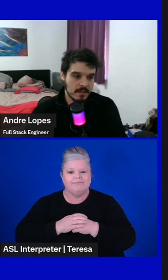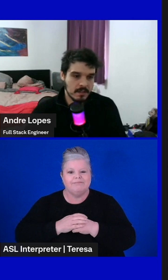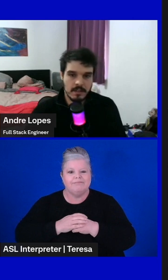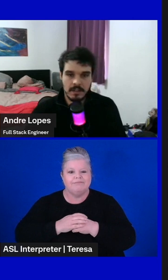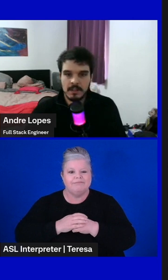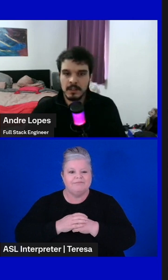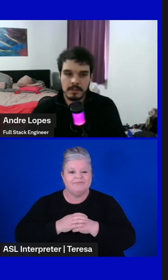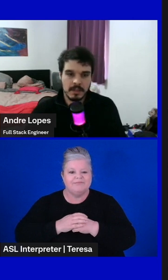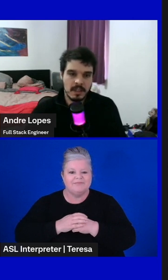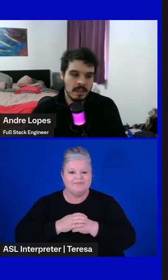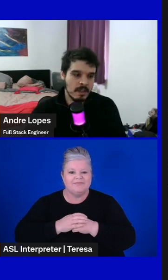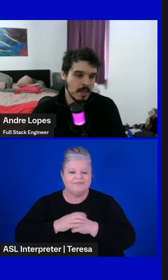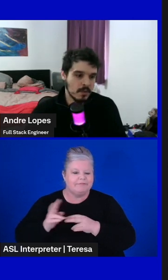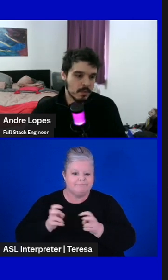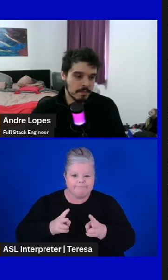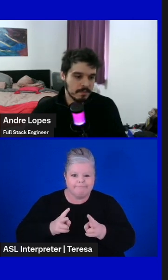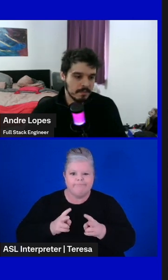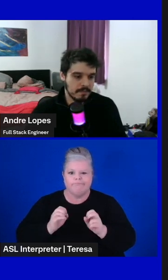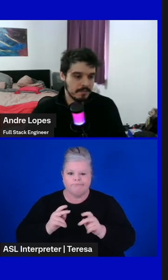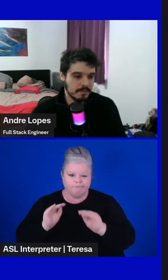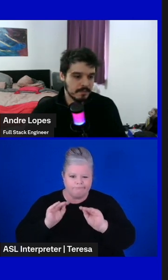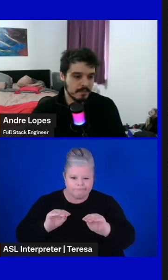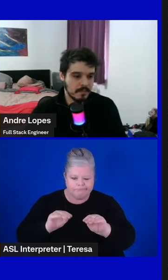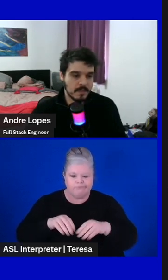And here, email.